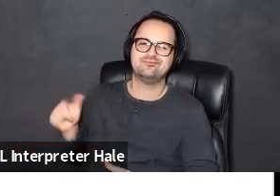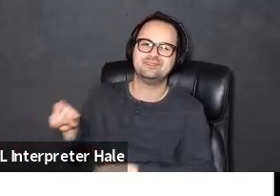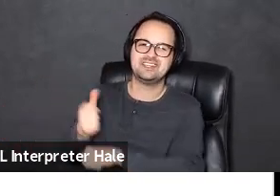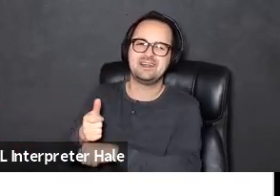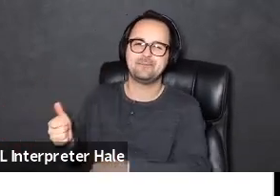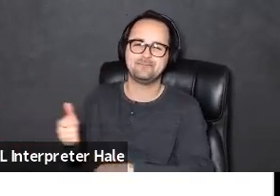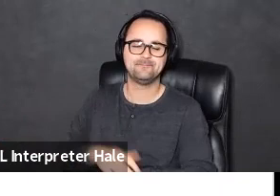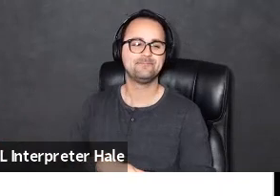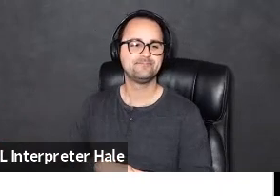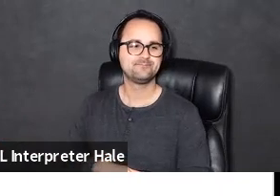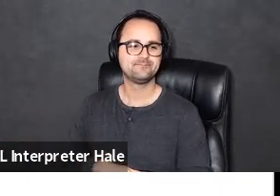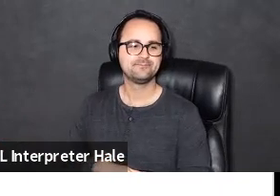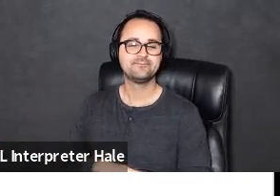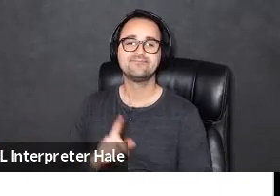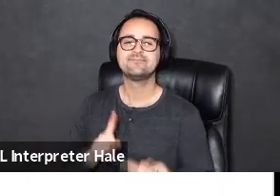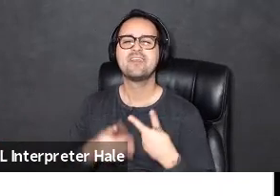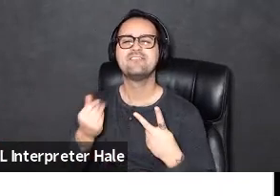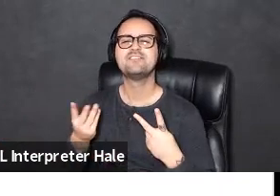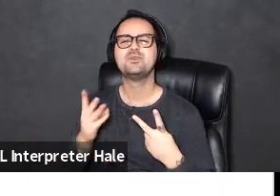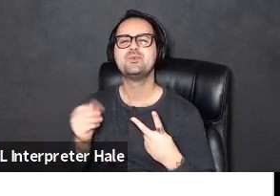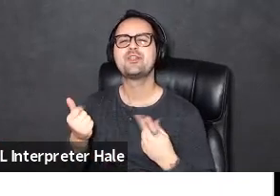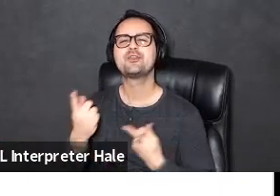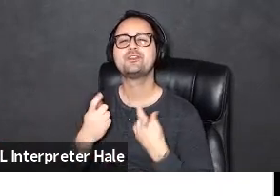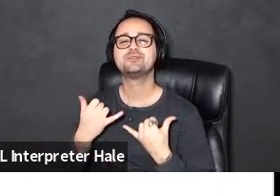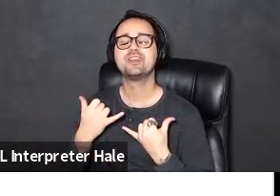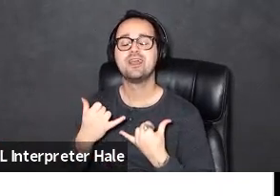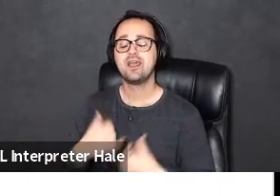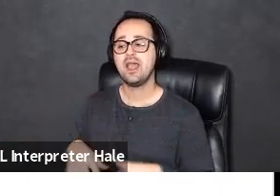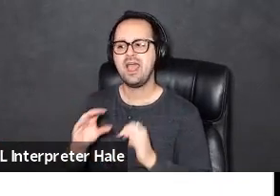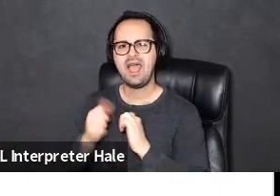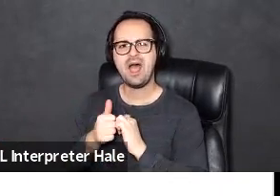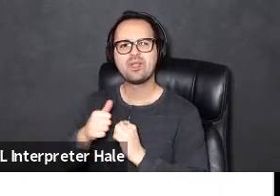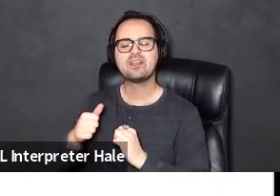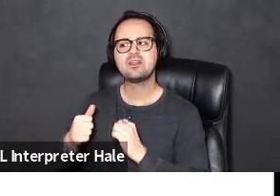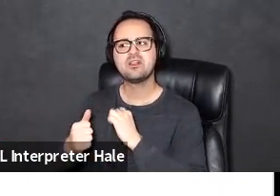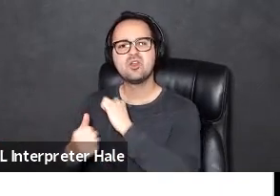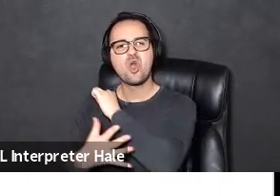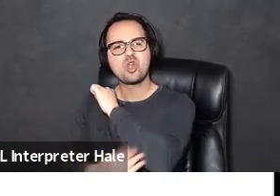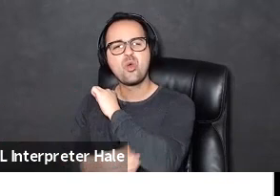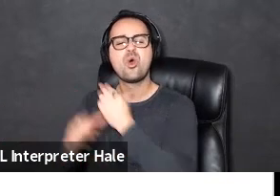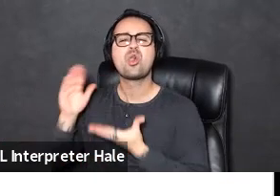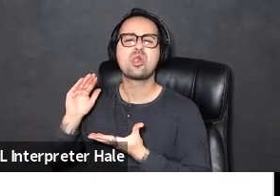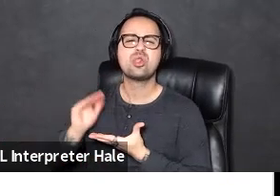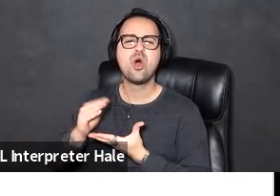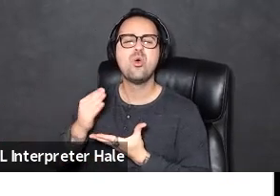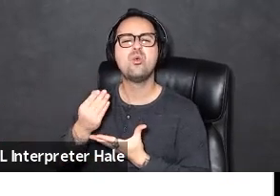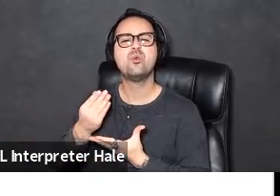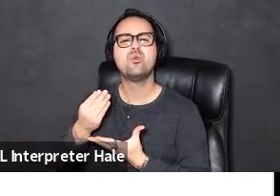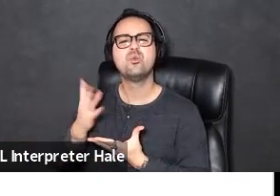Great, thank you. And then a few other questions. How can low-income families utilize these programs or